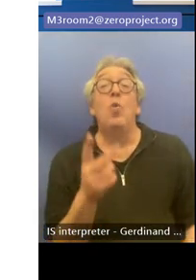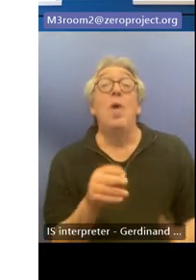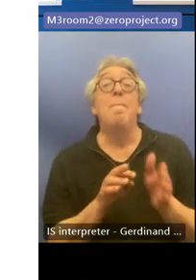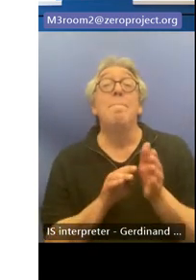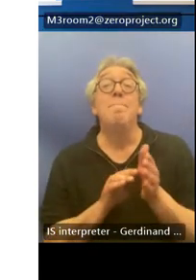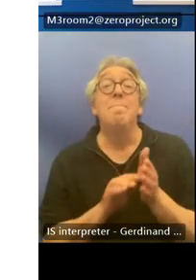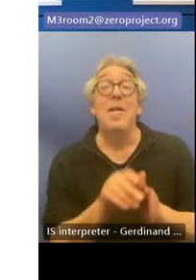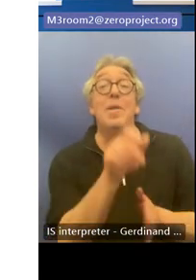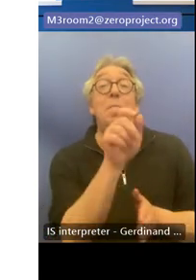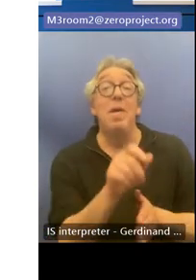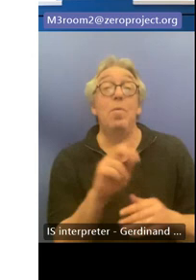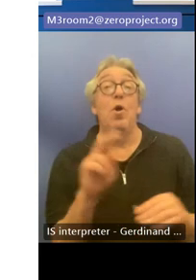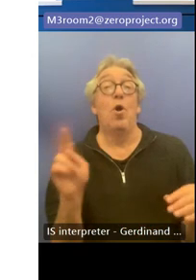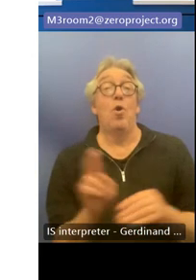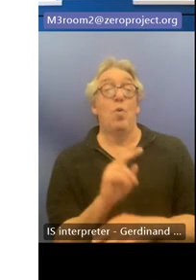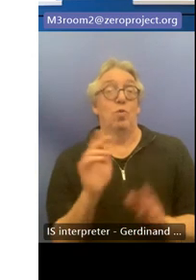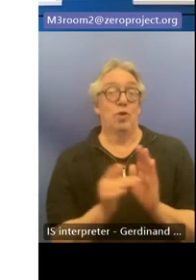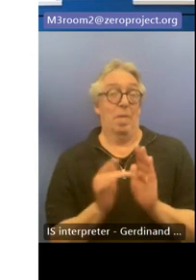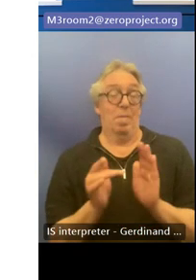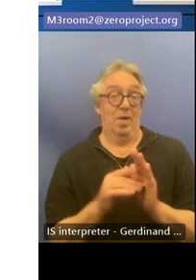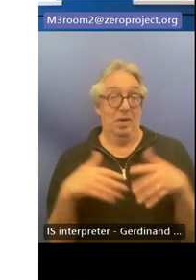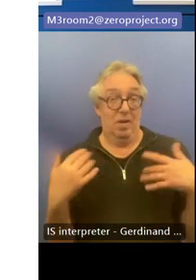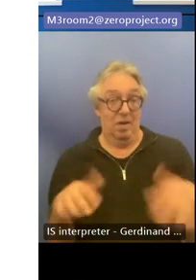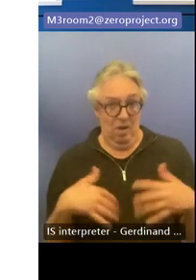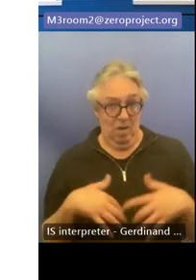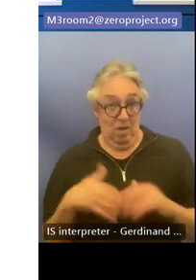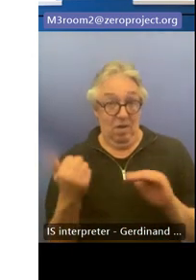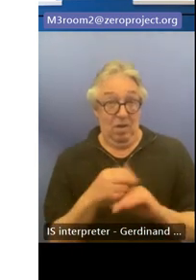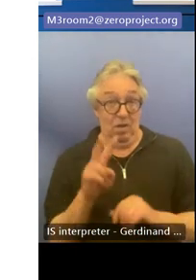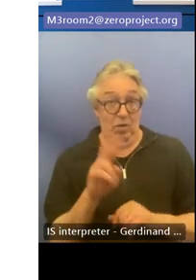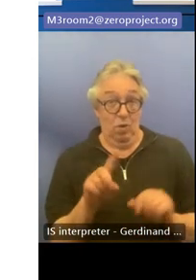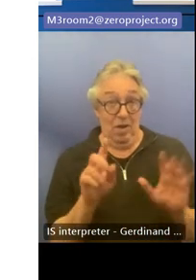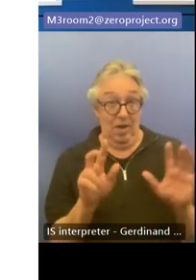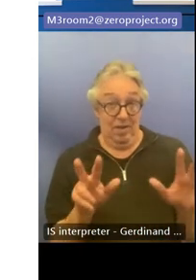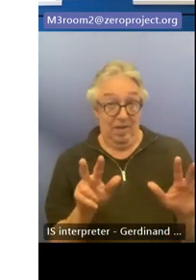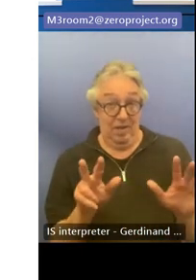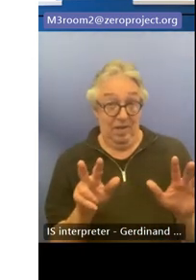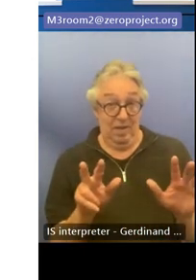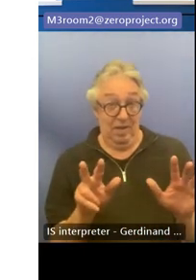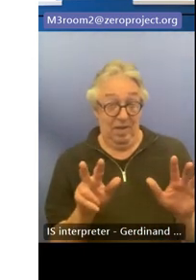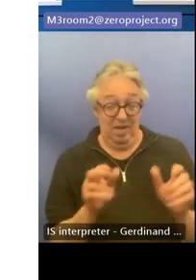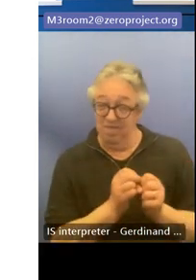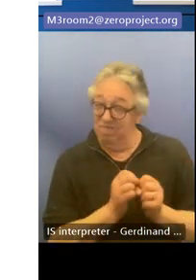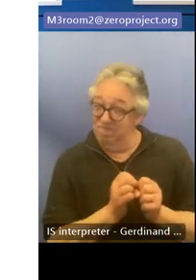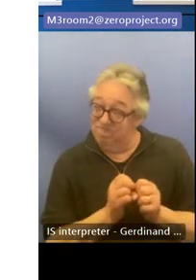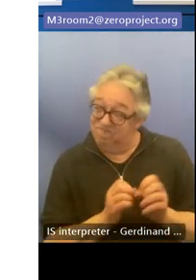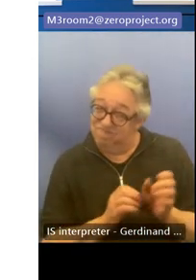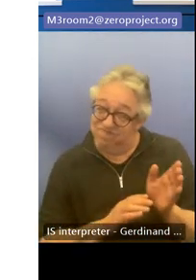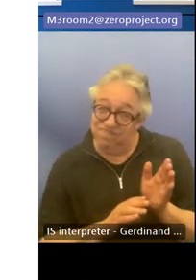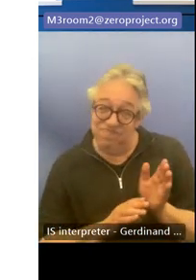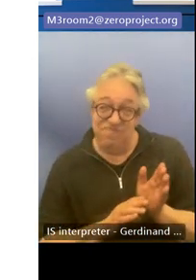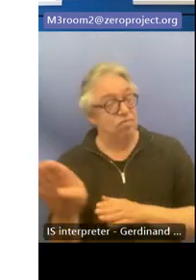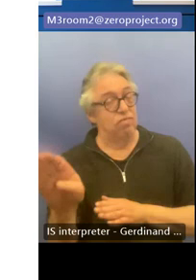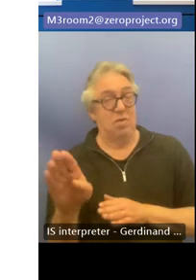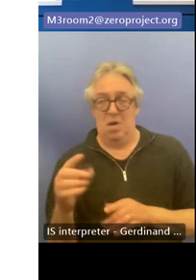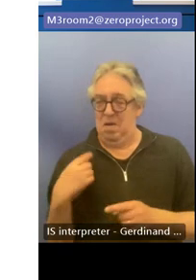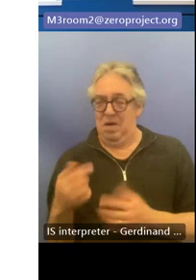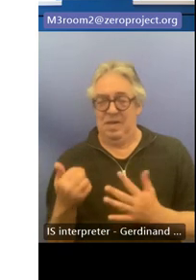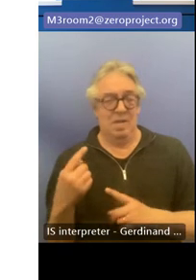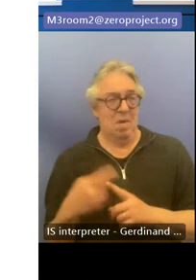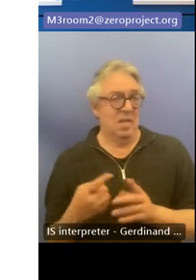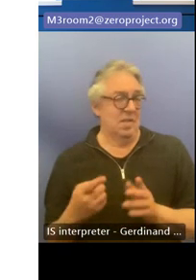that. We got founded in 2018, and we had a significant growth, especially in the last one and a half years. And we're really proud